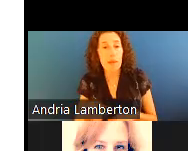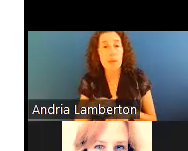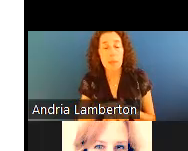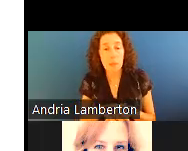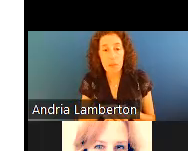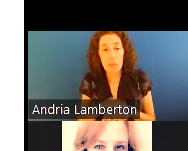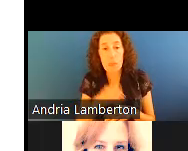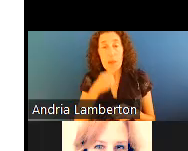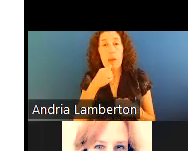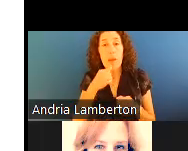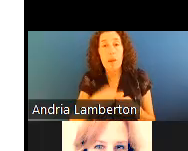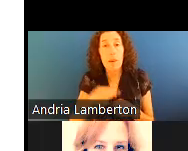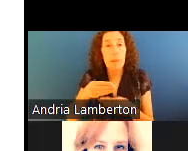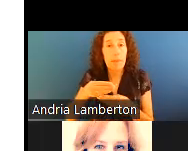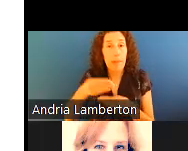into evidence.